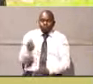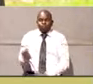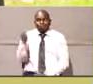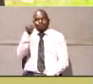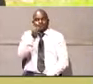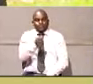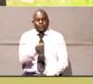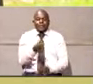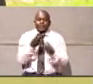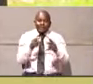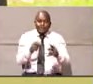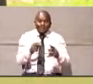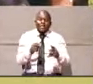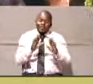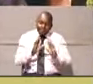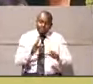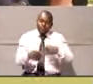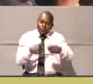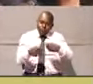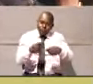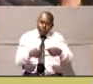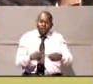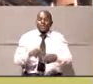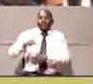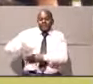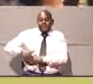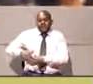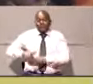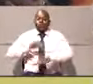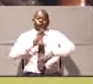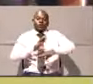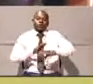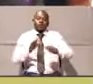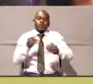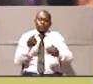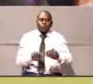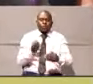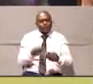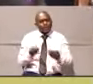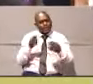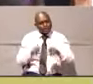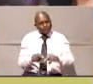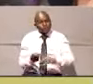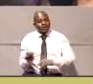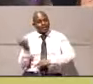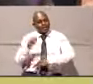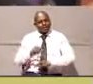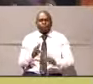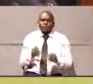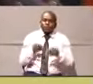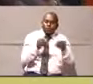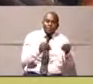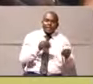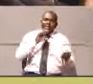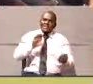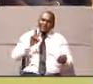bring in a new one starts right away from the Dean of the province. What happens on that day? What do people submit in their